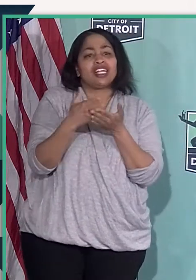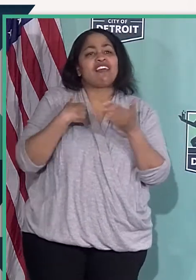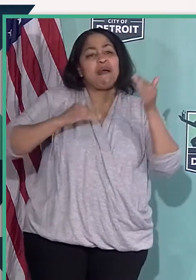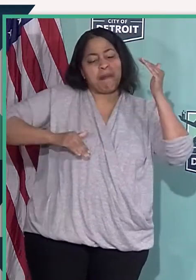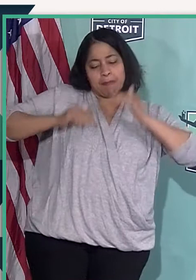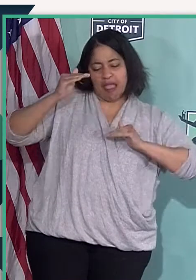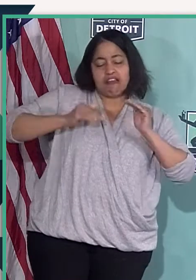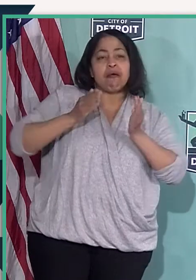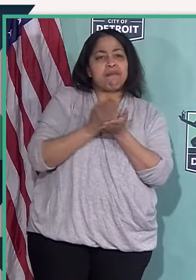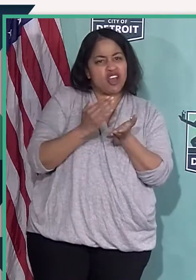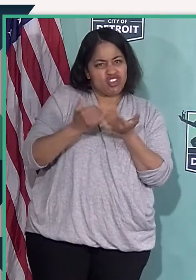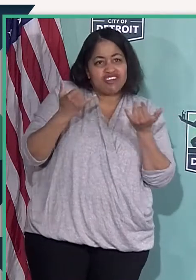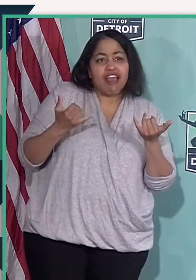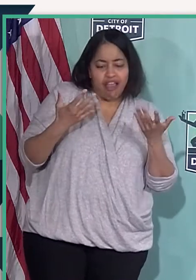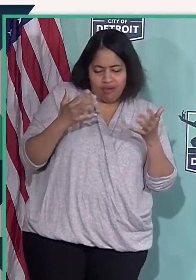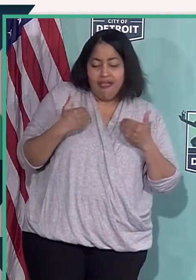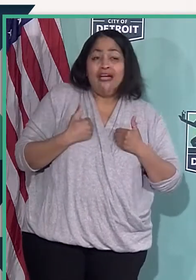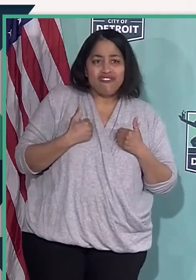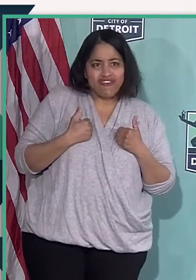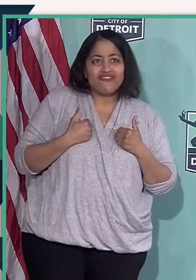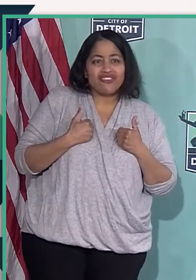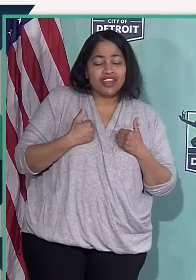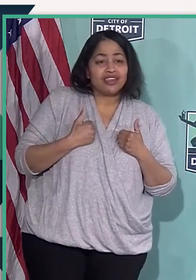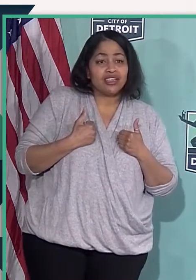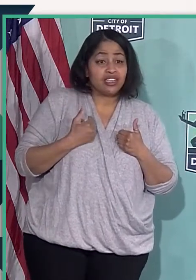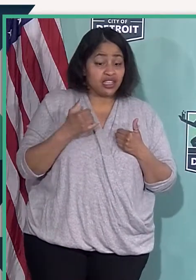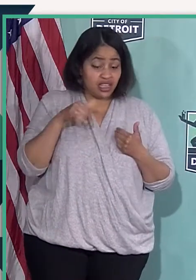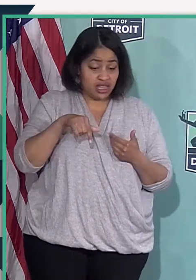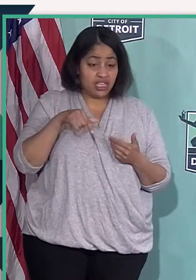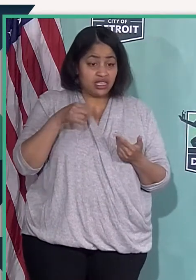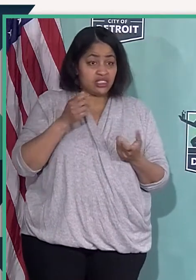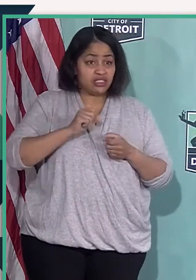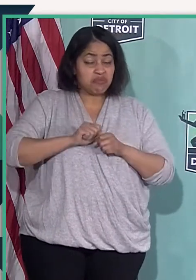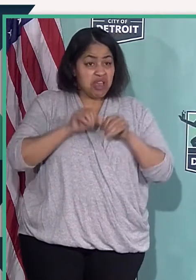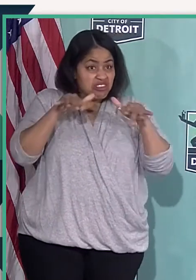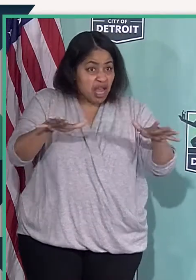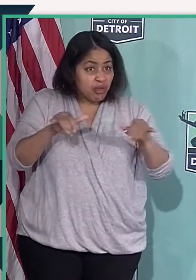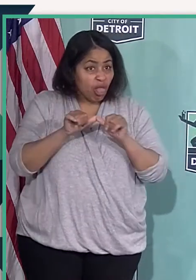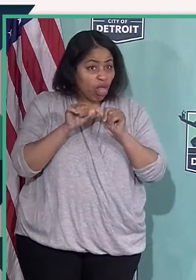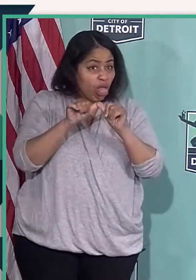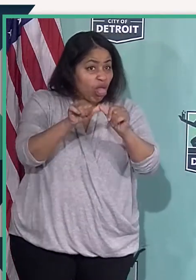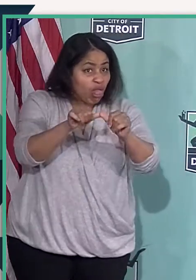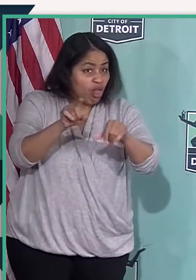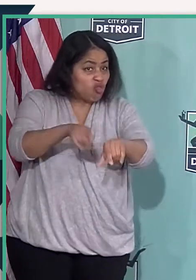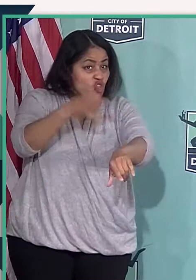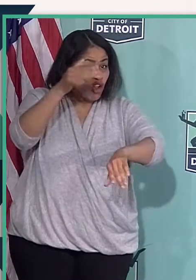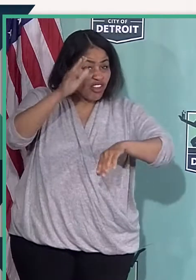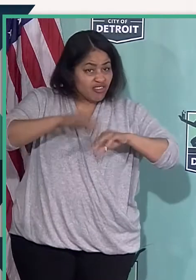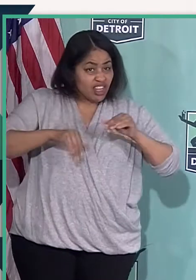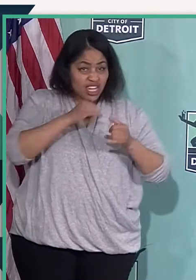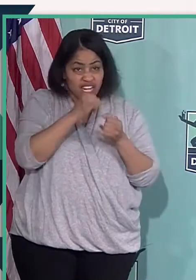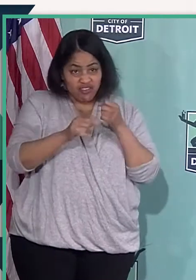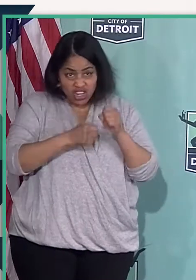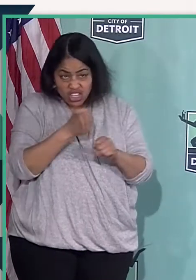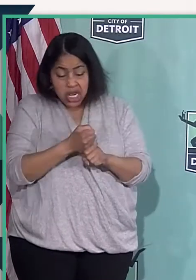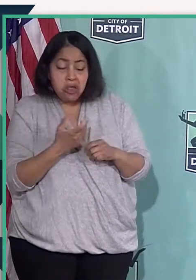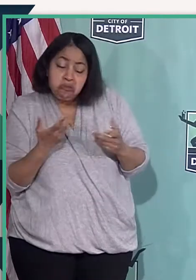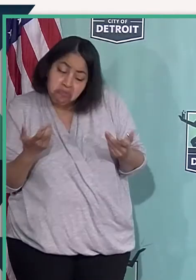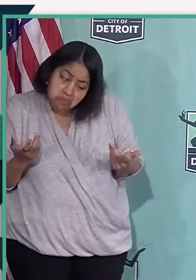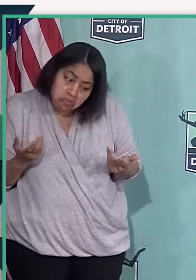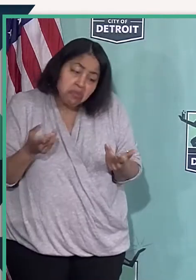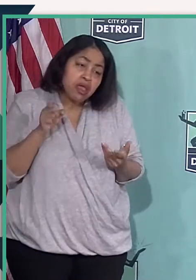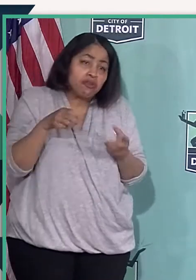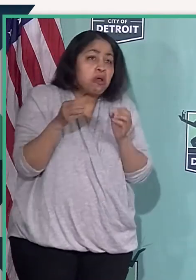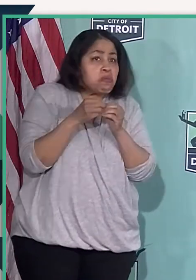budget. If this pandemic continues longer than the end of this year, we're going to have to make